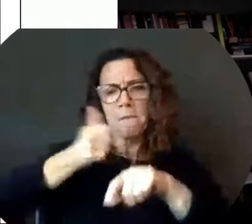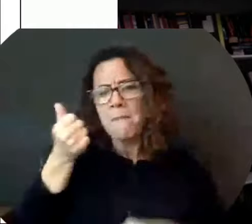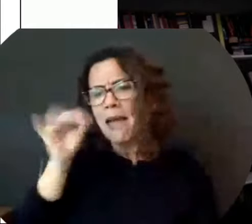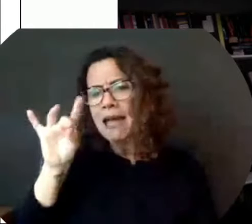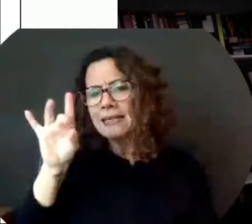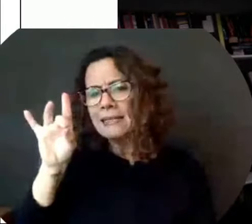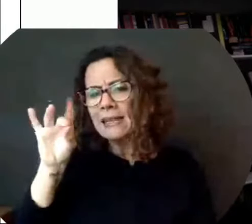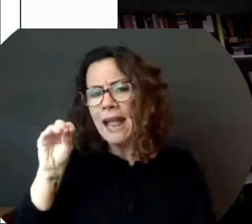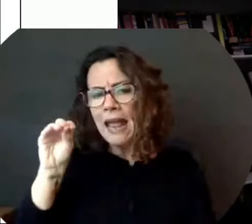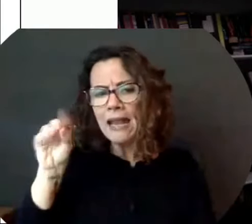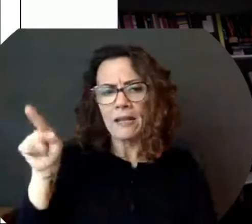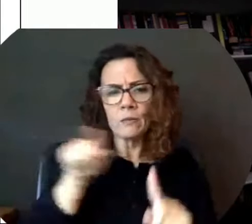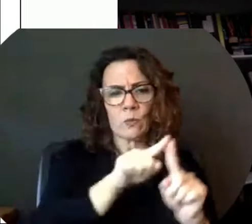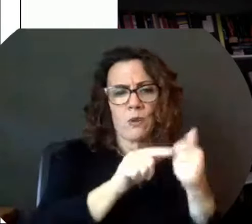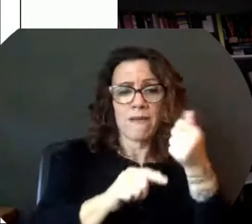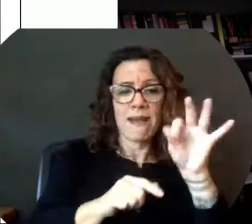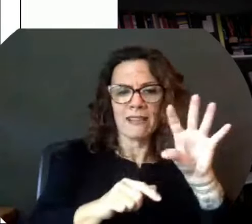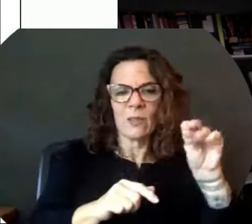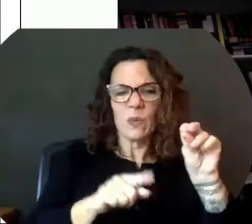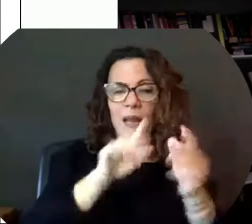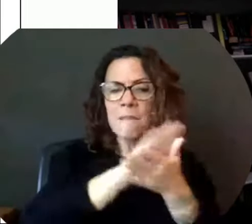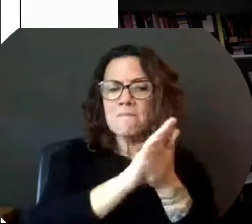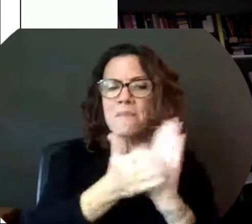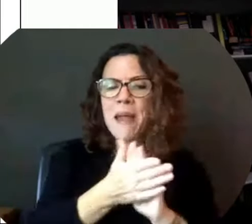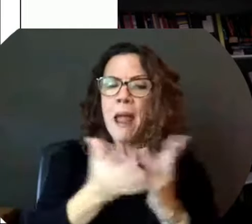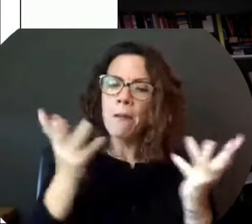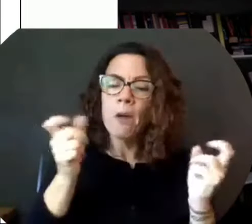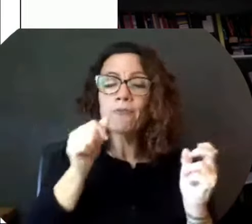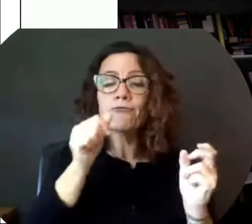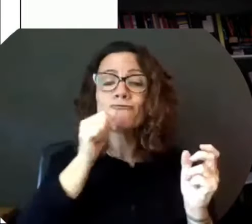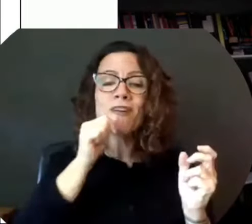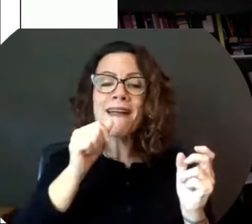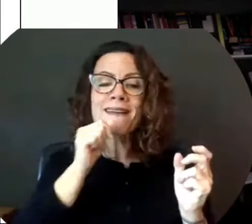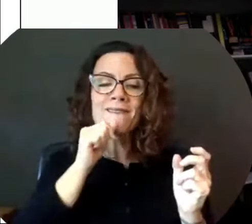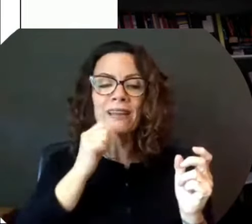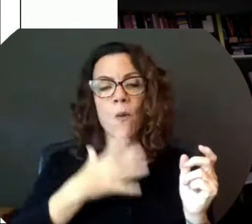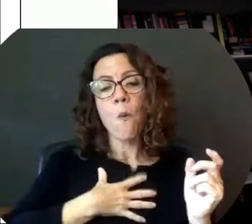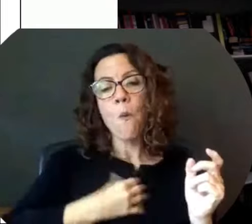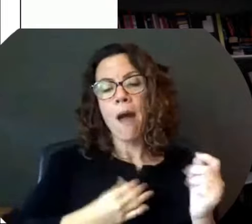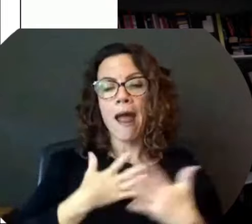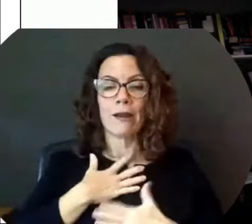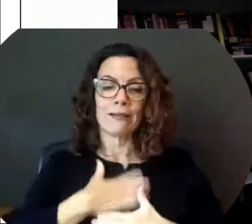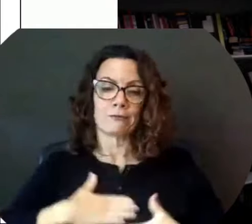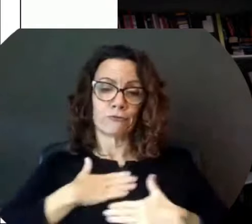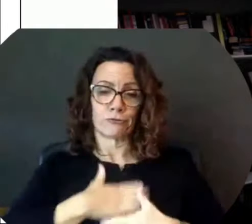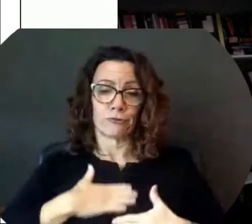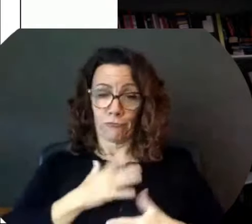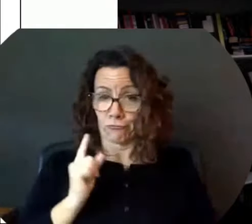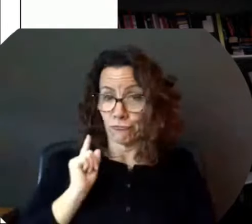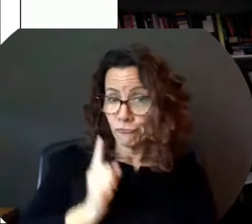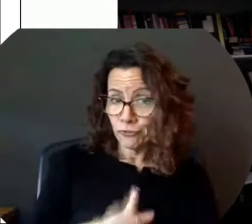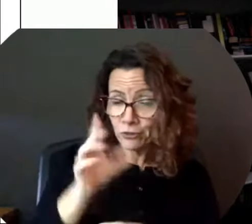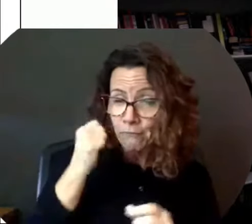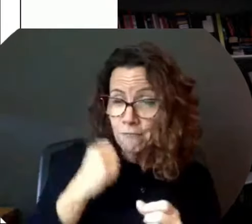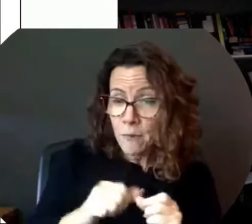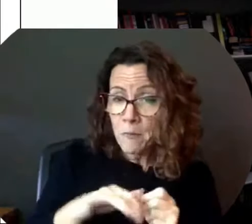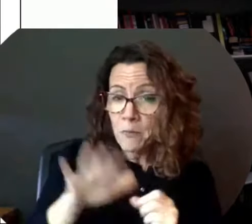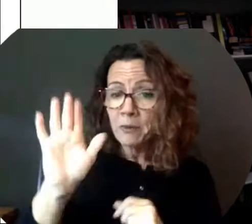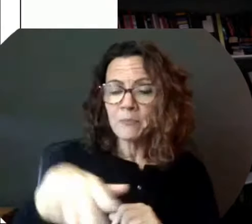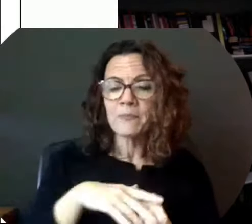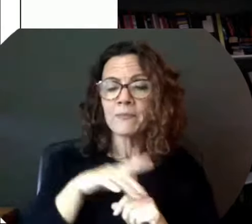spaces, along with sites of Black agricultural